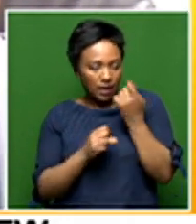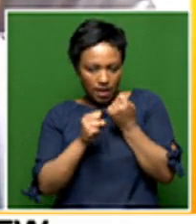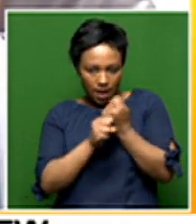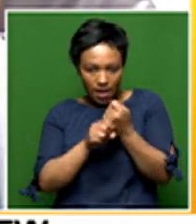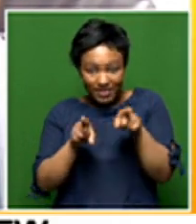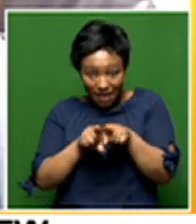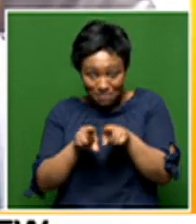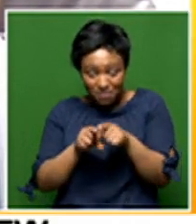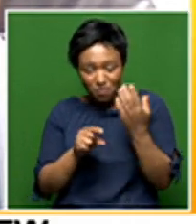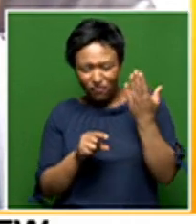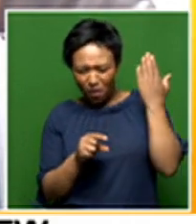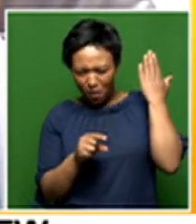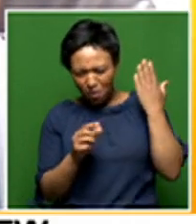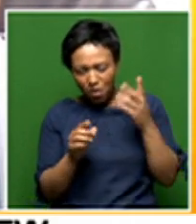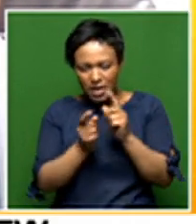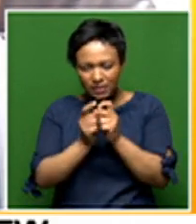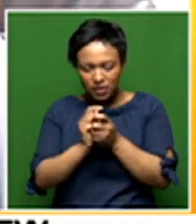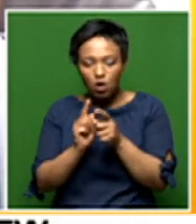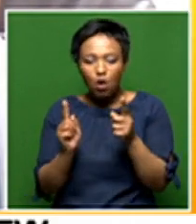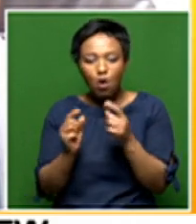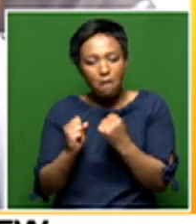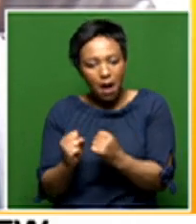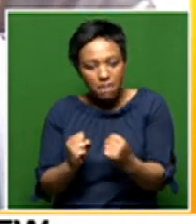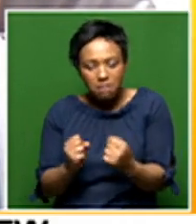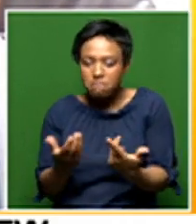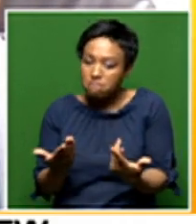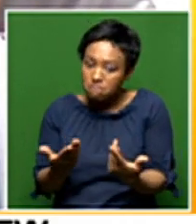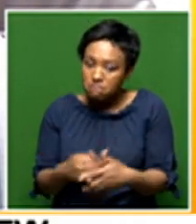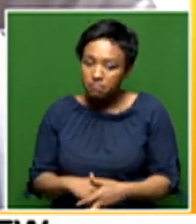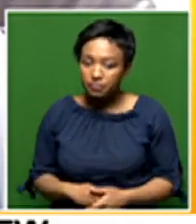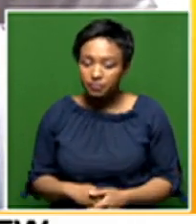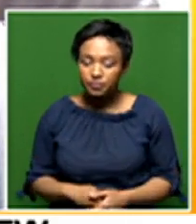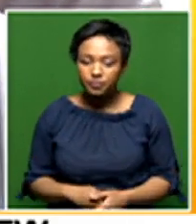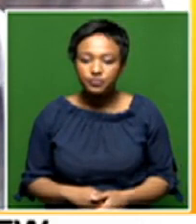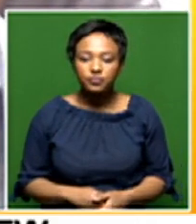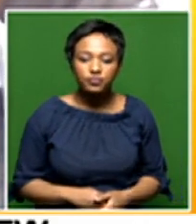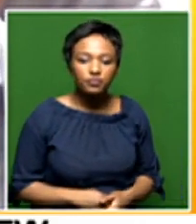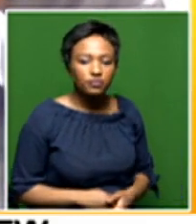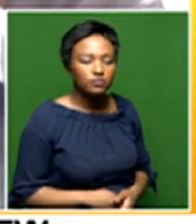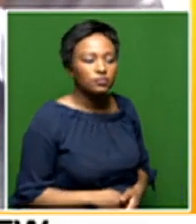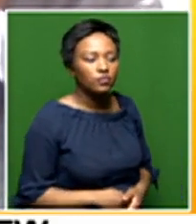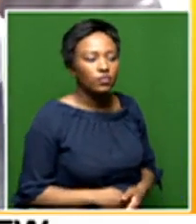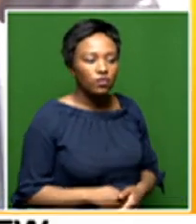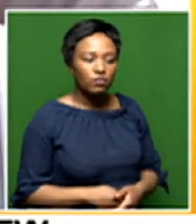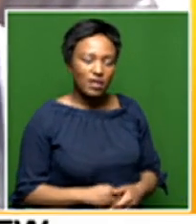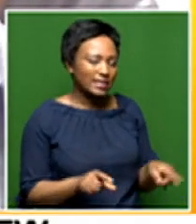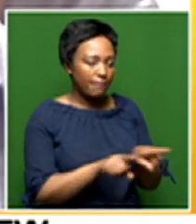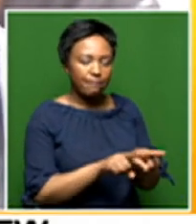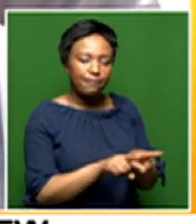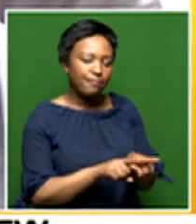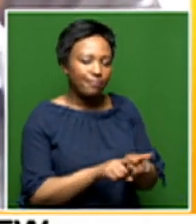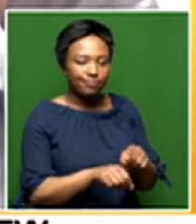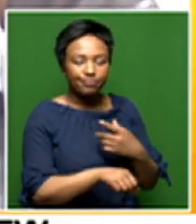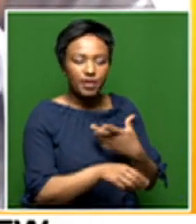same as what we've received over the years, or has it changed substantially? No, they've been the same